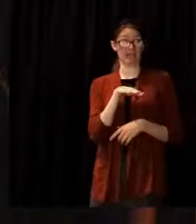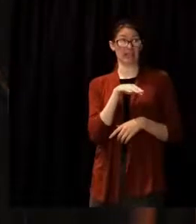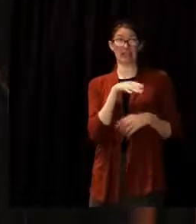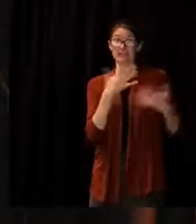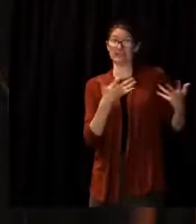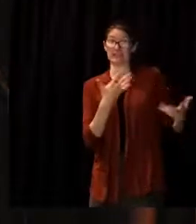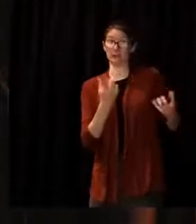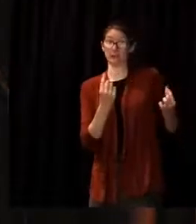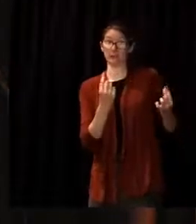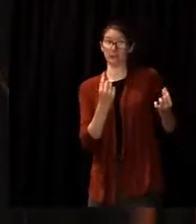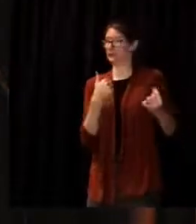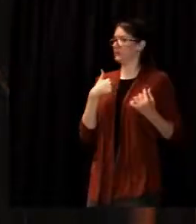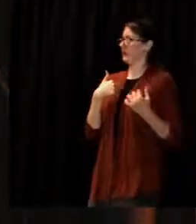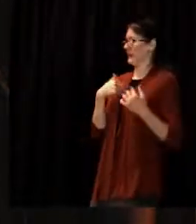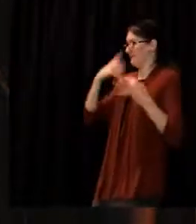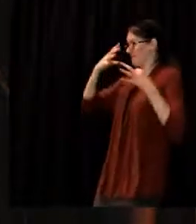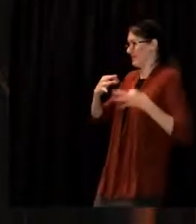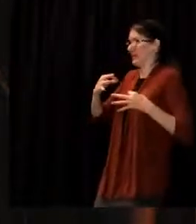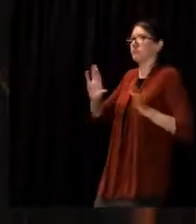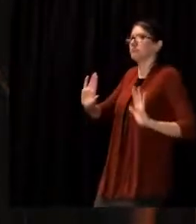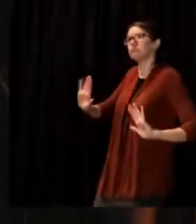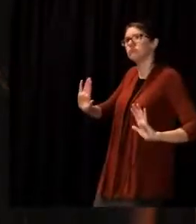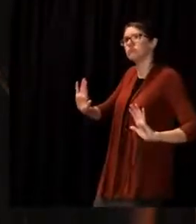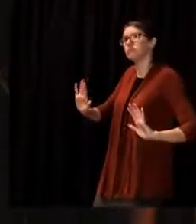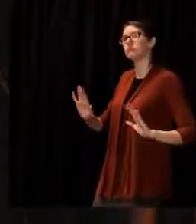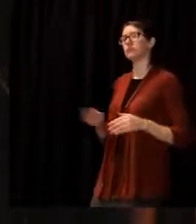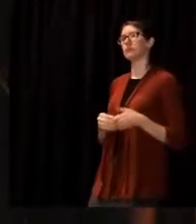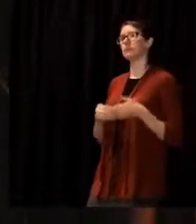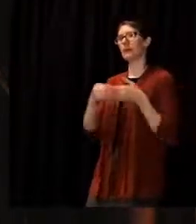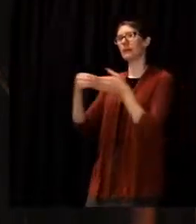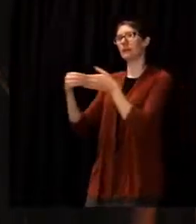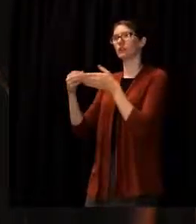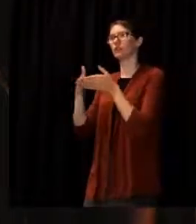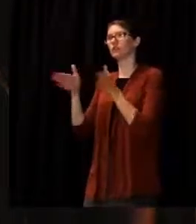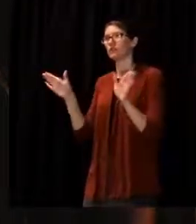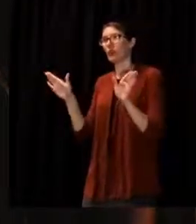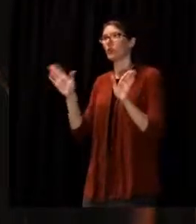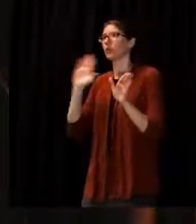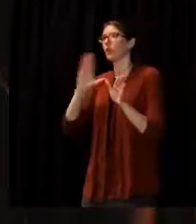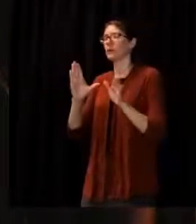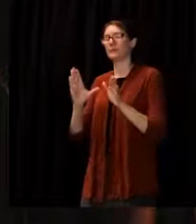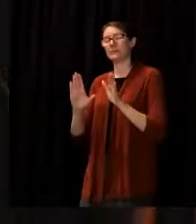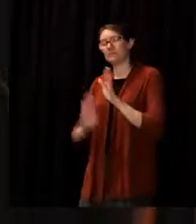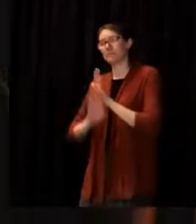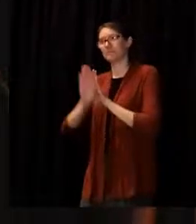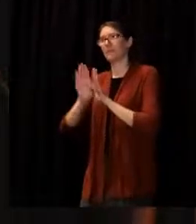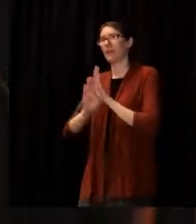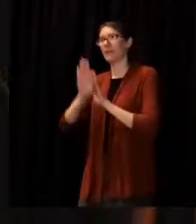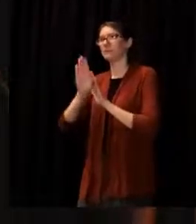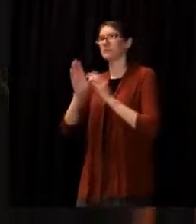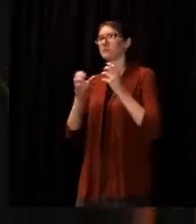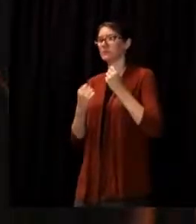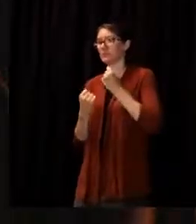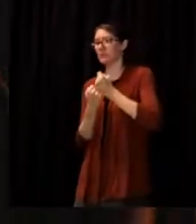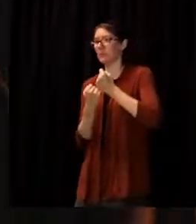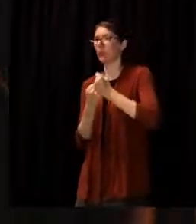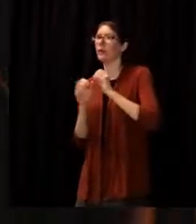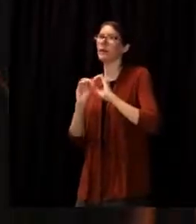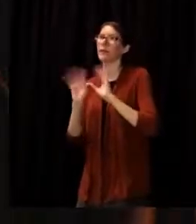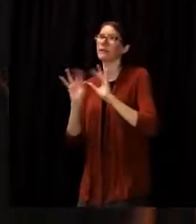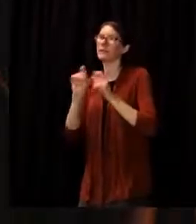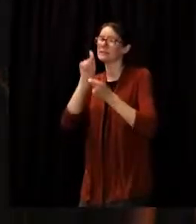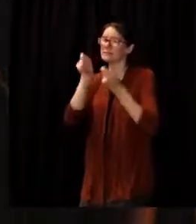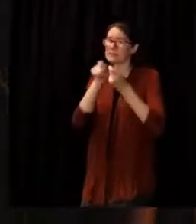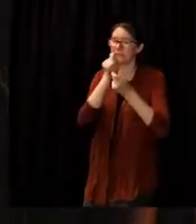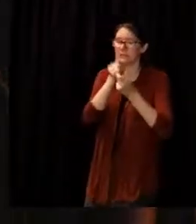point. And leadership as a whole within the church is going to be strengthened as a result of this, as we clarify the specific